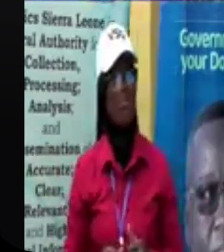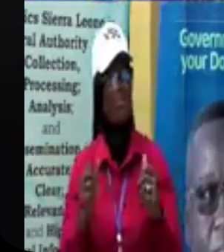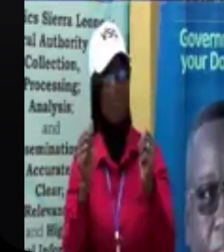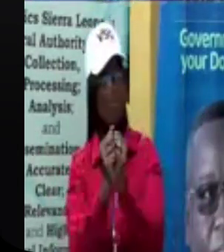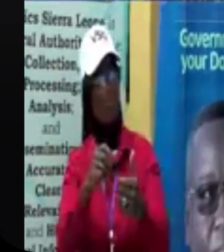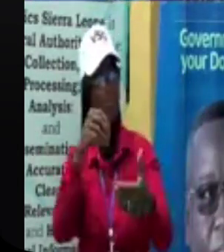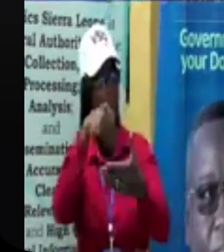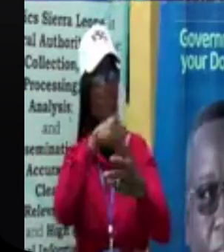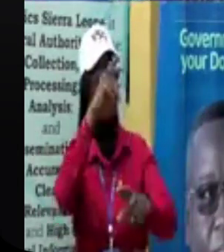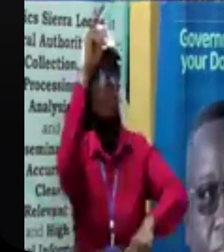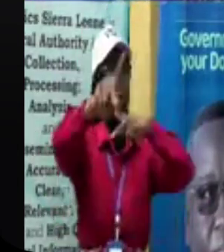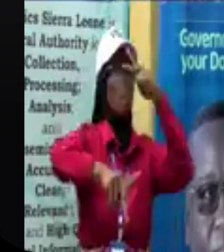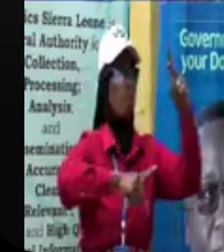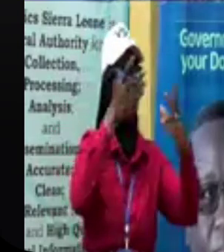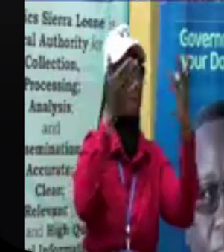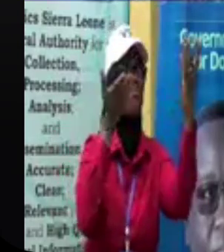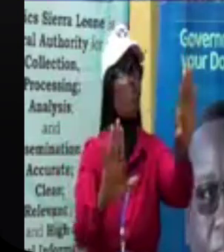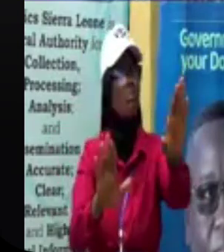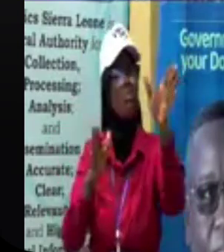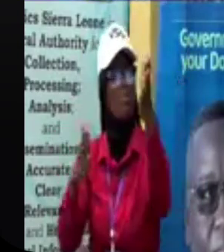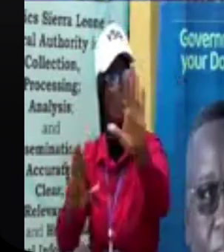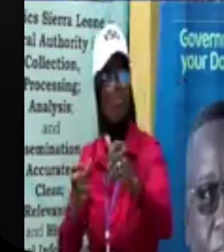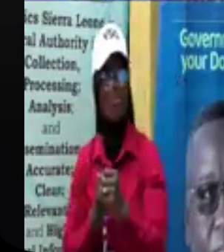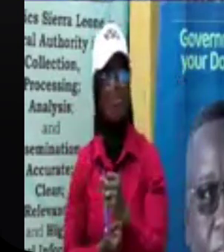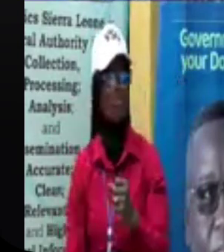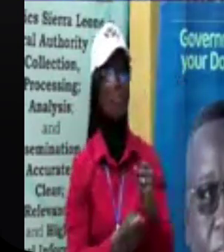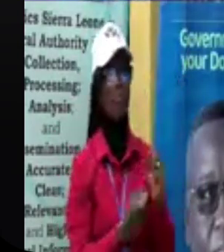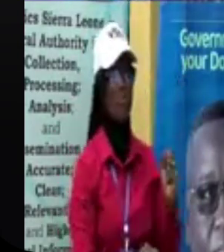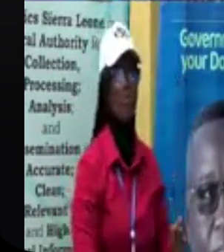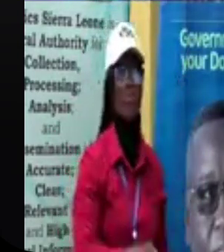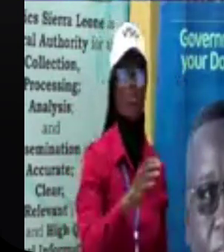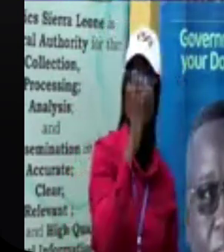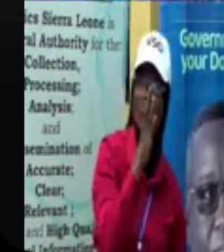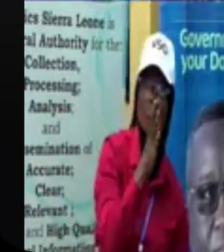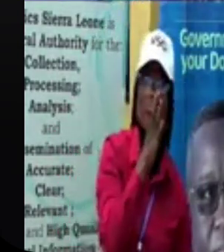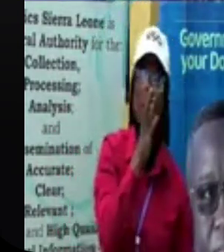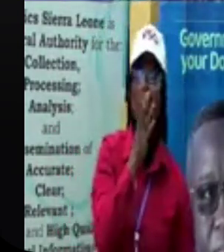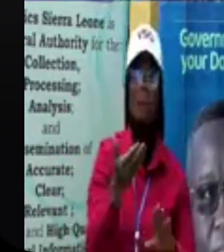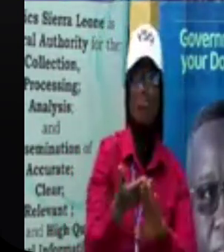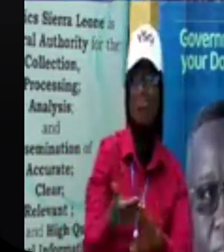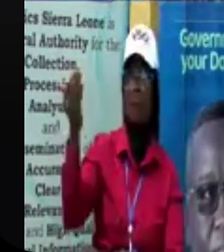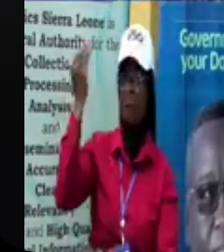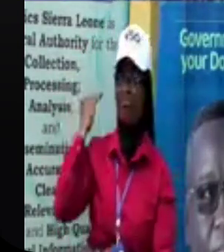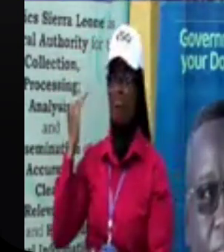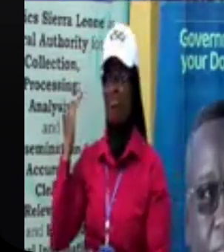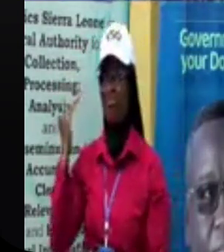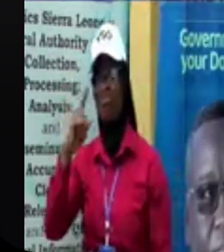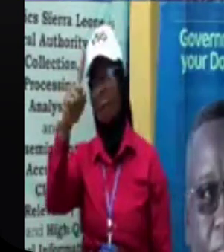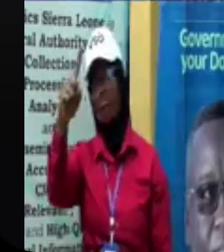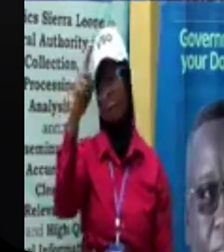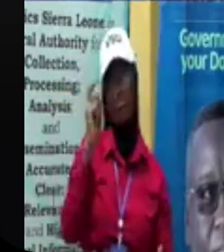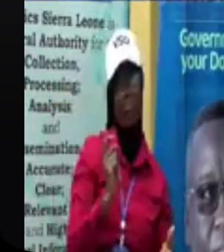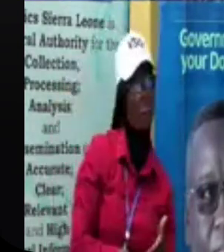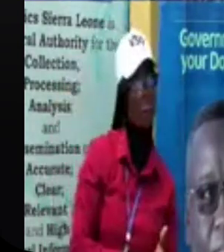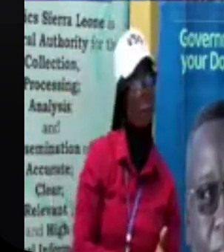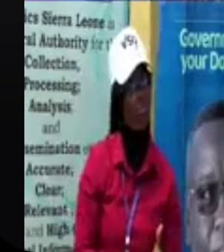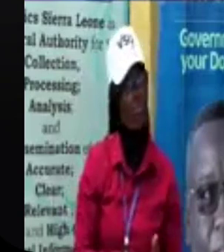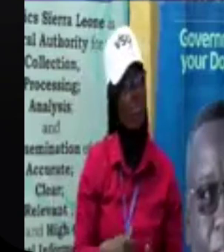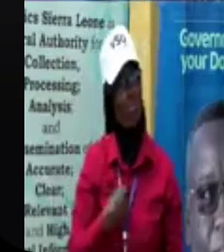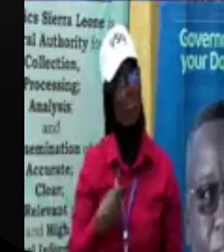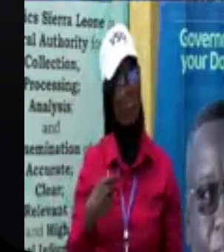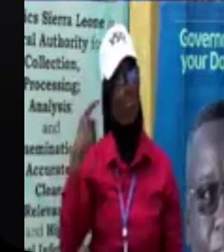in the people who can die, you know, when they be born, the medium. You know, today, if they more than 1,000, I think